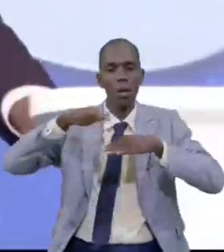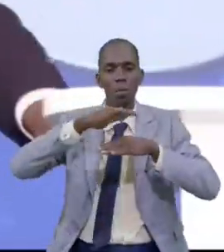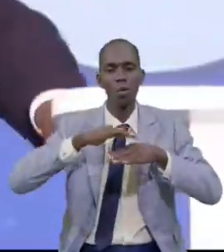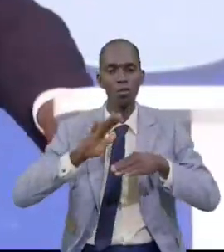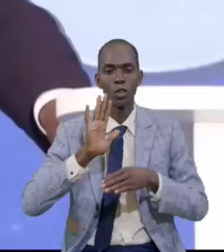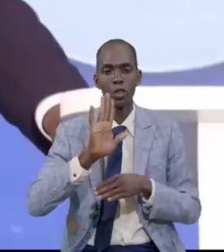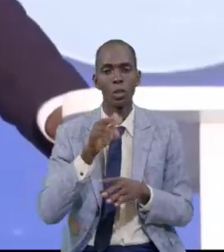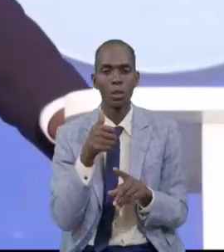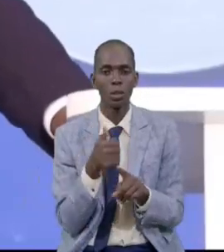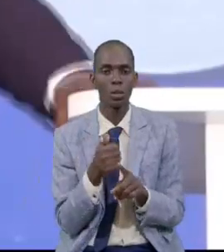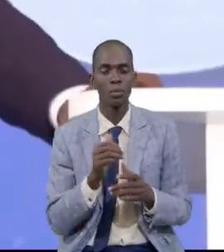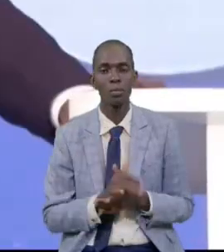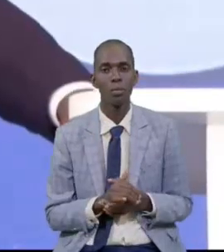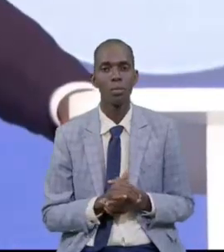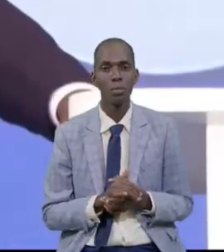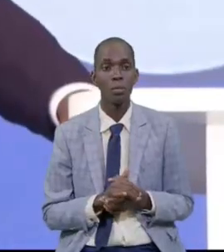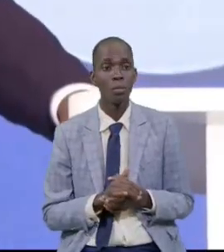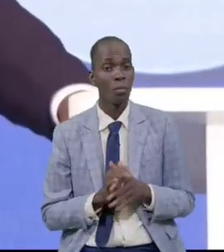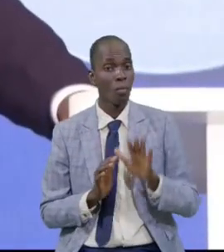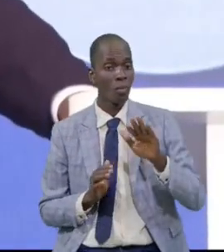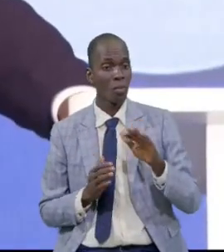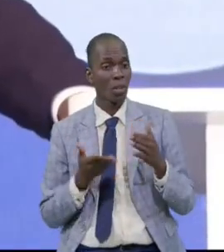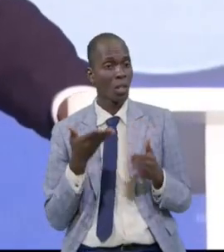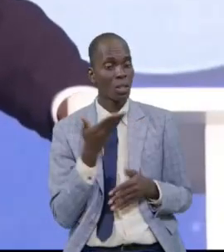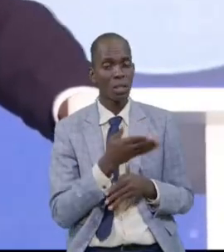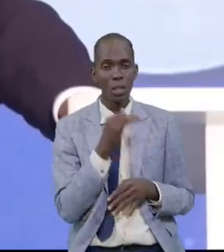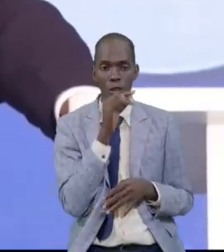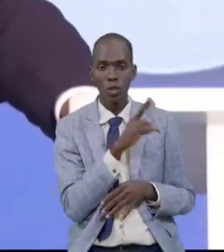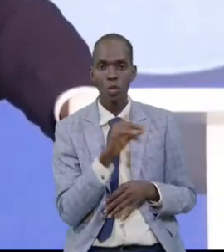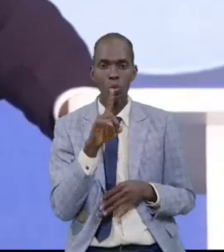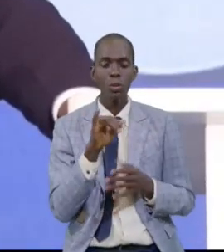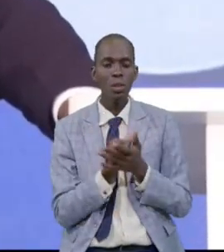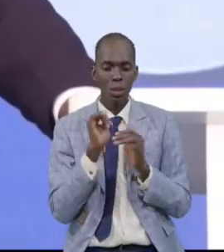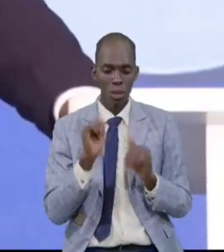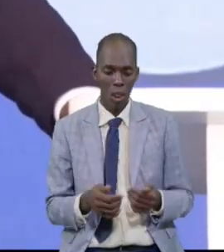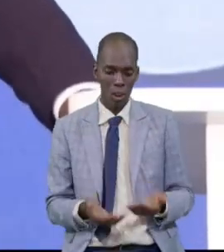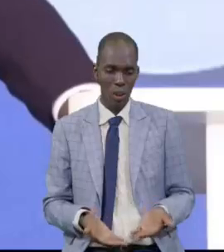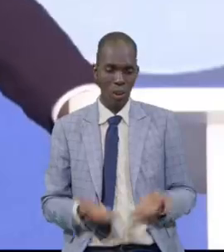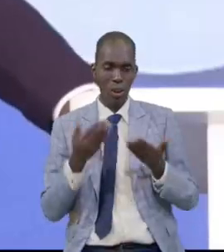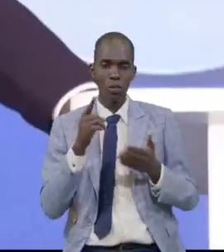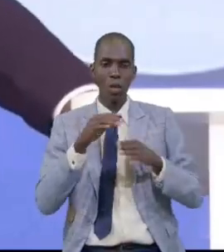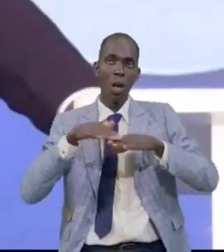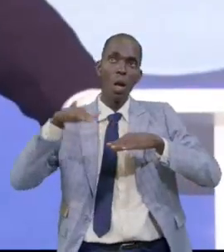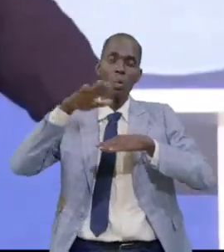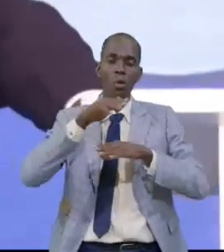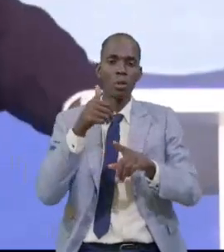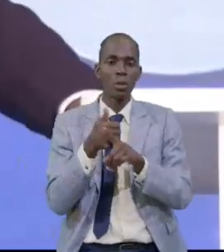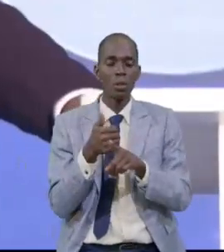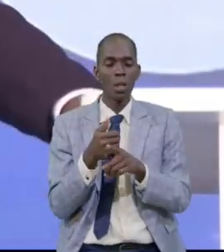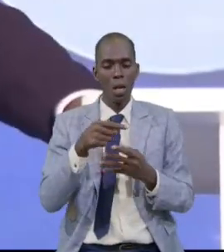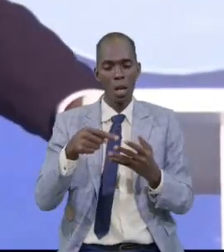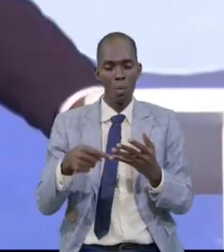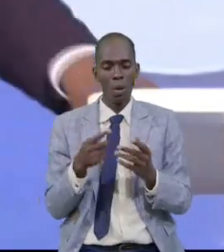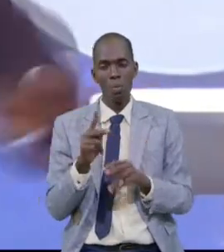there's nobody that can lift you above yourself among the people that are below